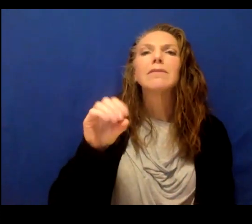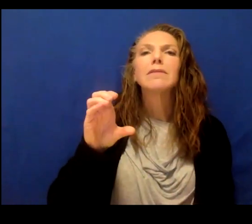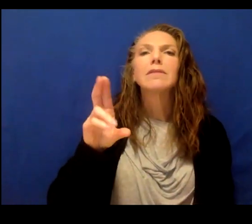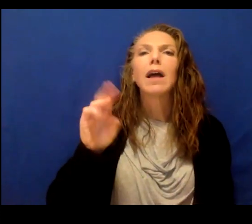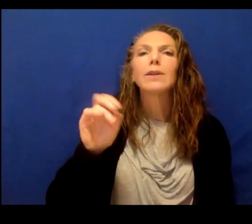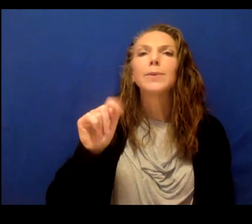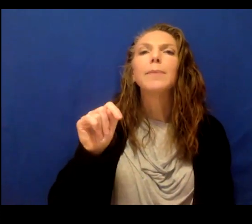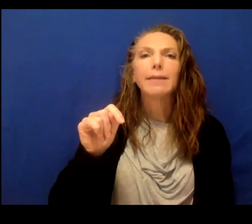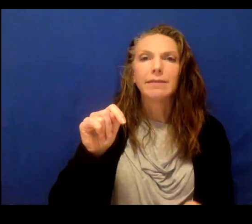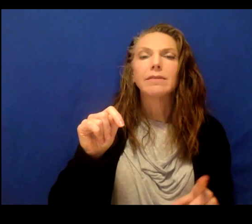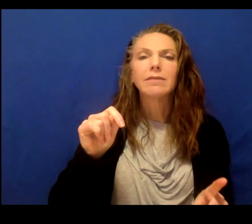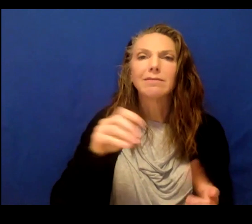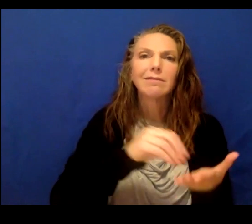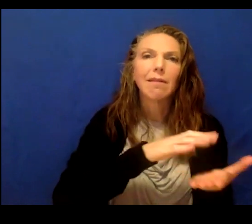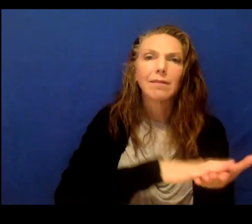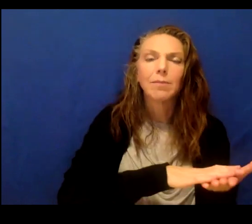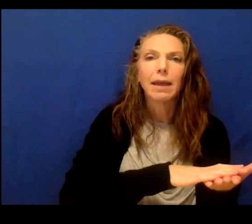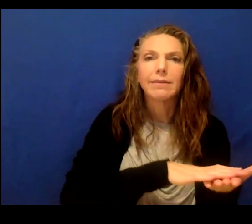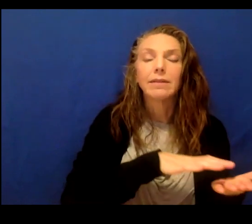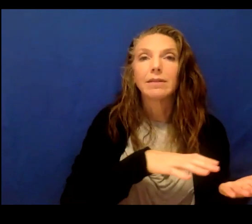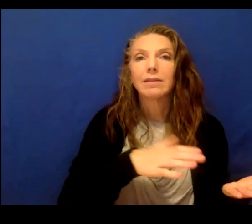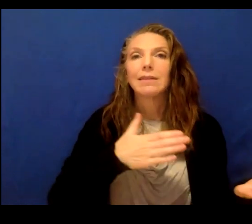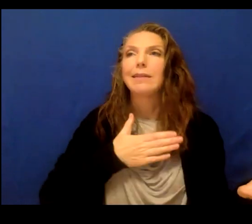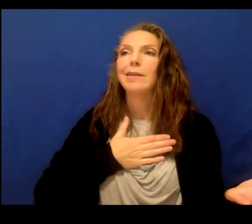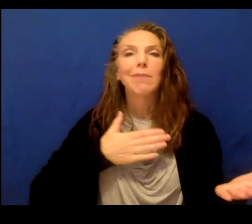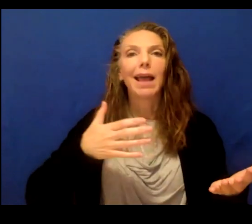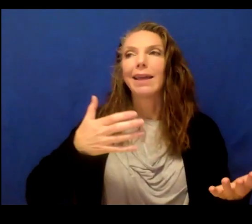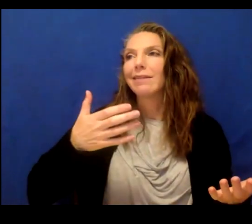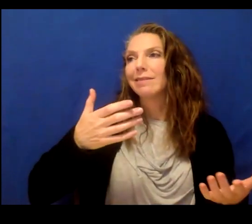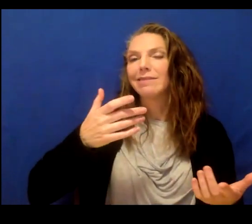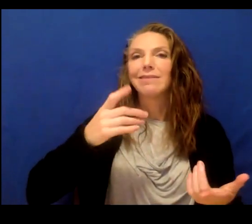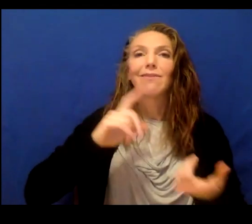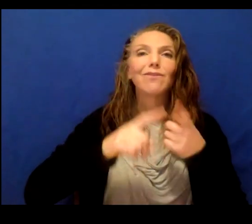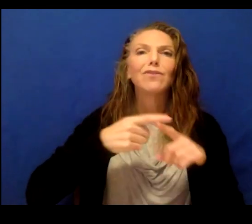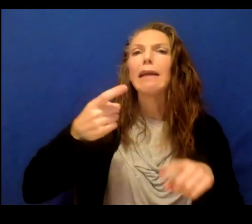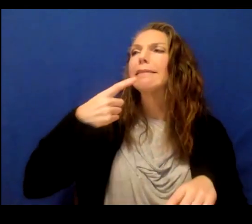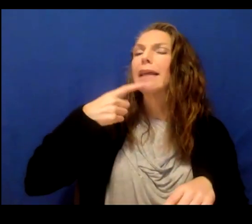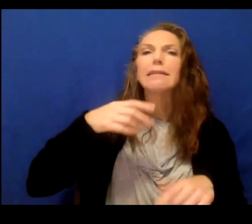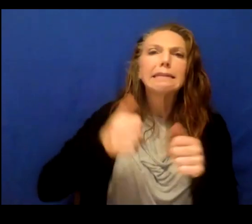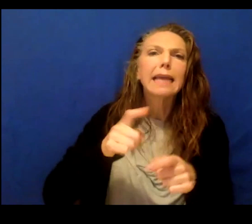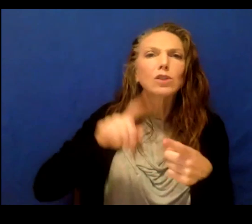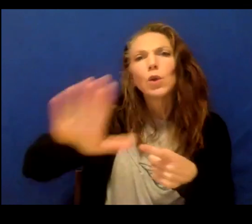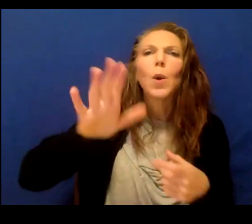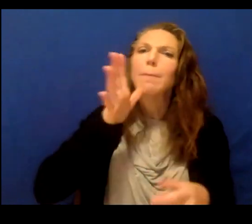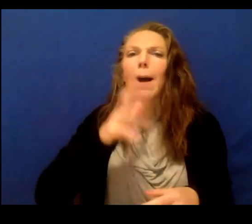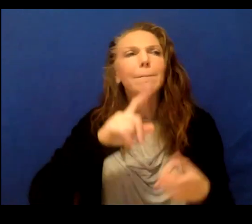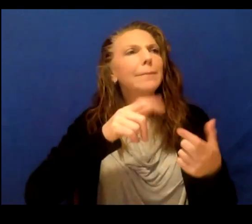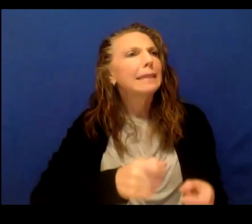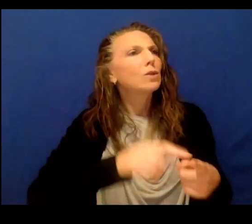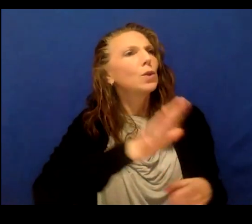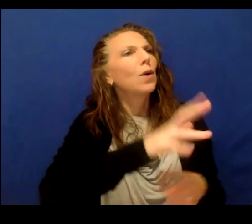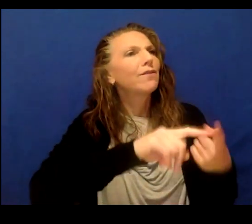is meaningful and accessible to you. My colleague always says, text it to your mom, right? Or your friend or your